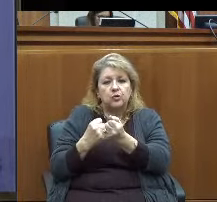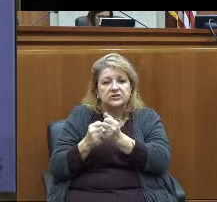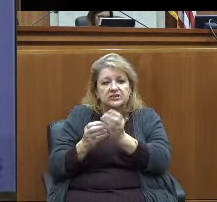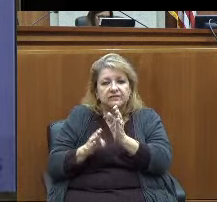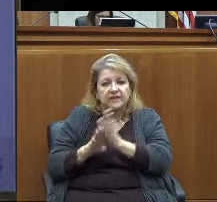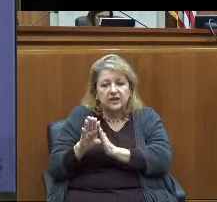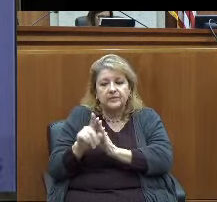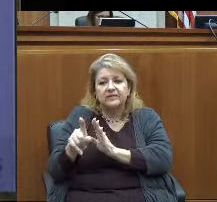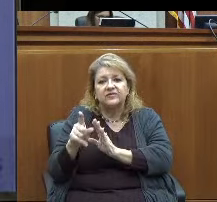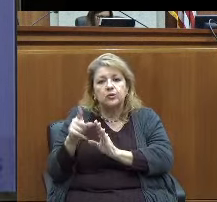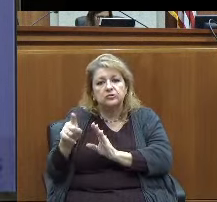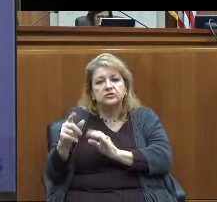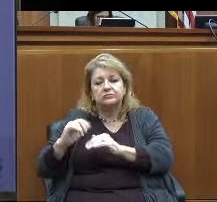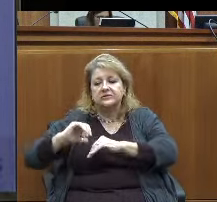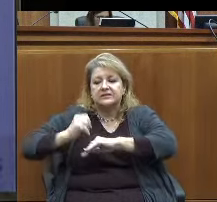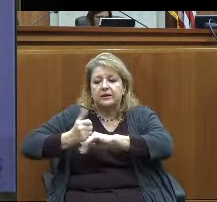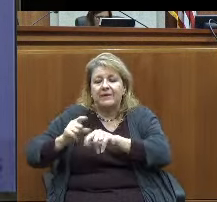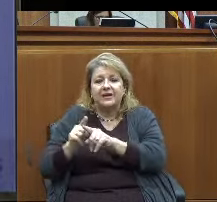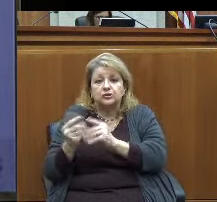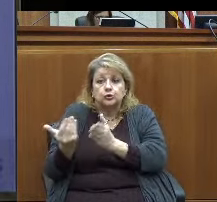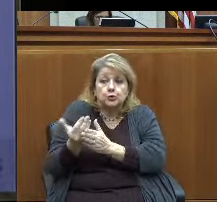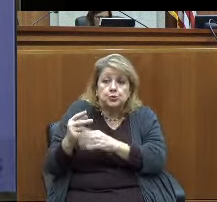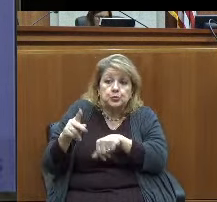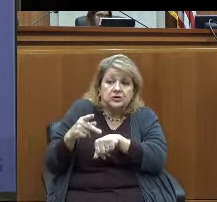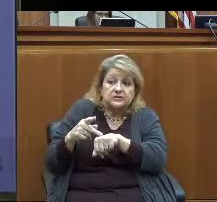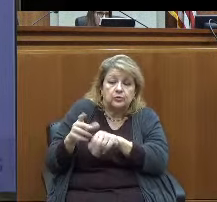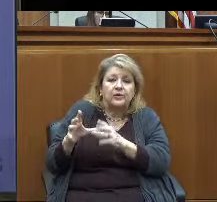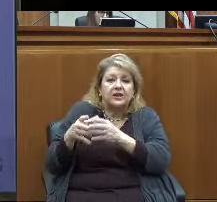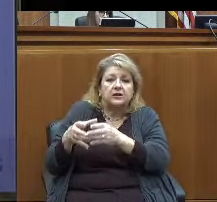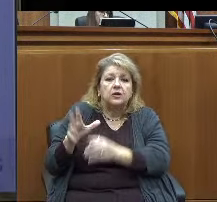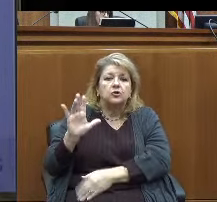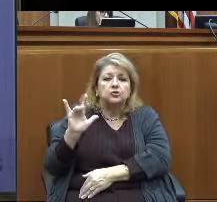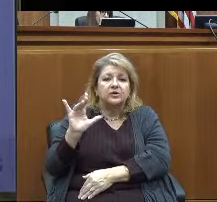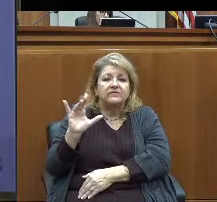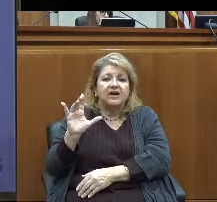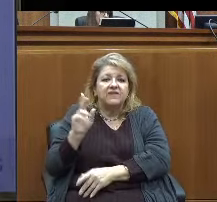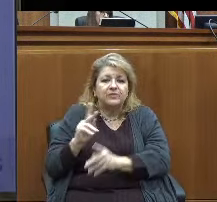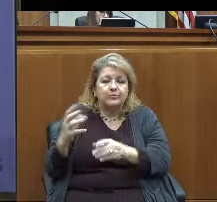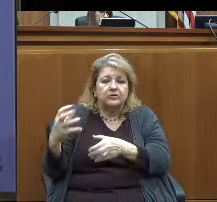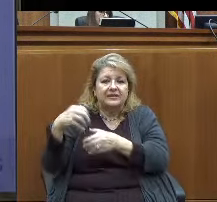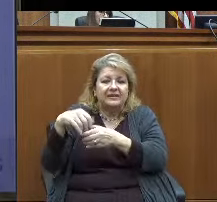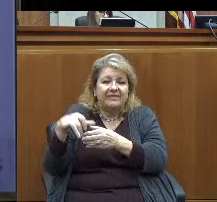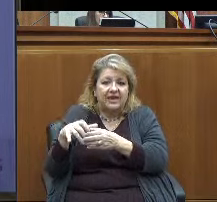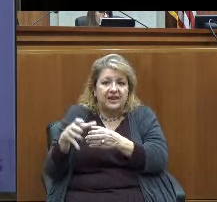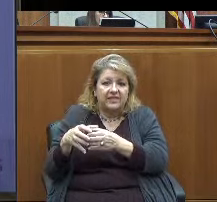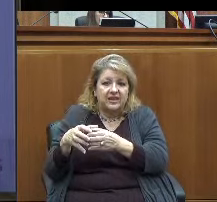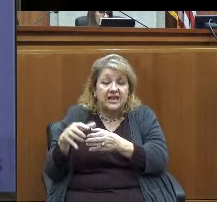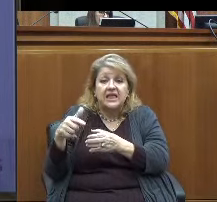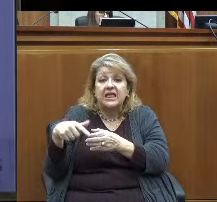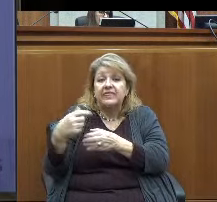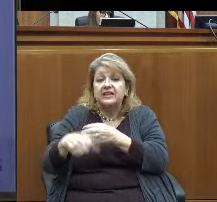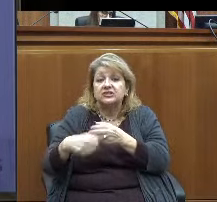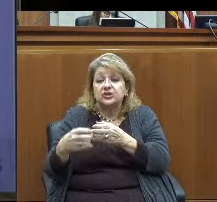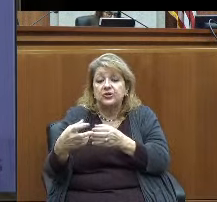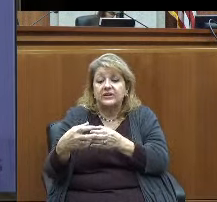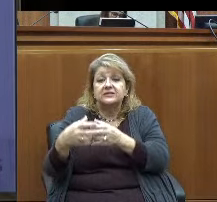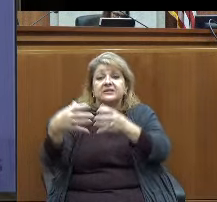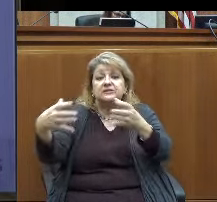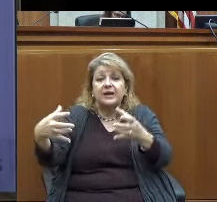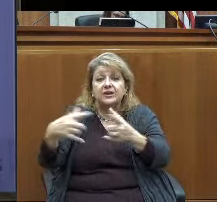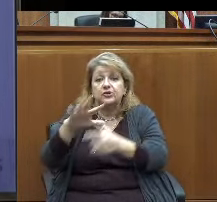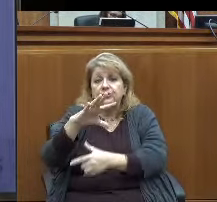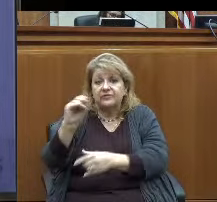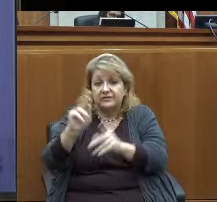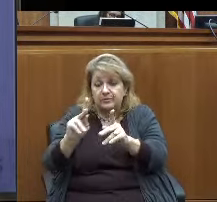We launched a pilot last year of a cohort of about 25 individuals and then expanded that cohort this year to 50